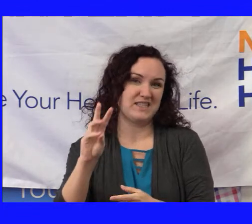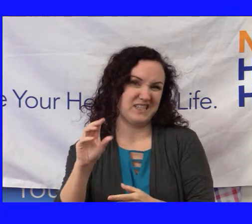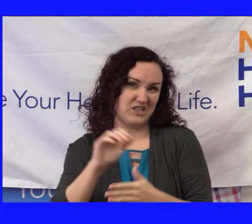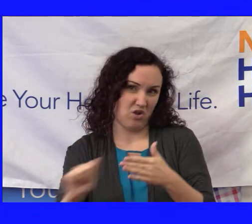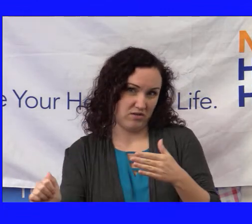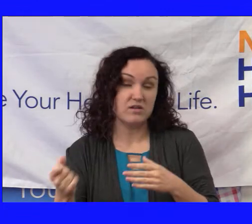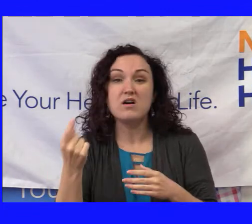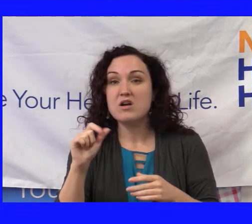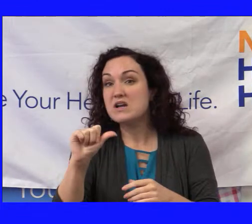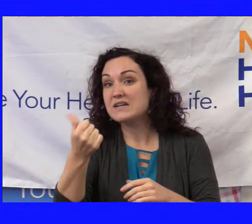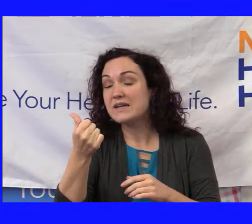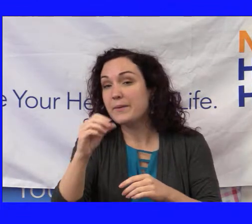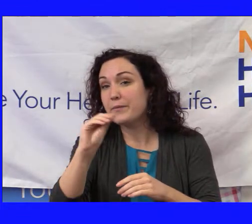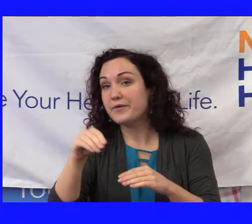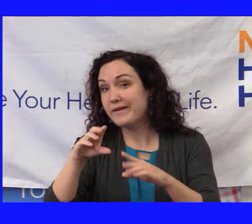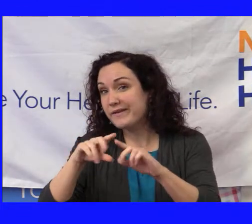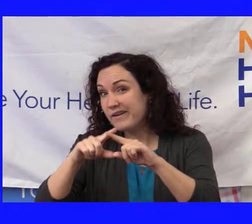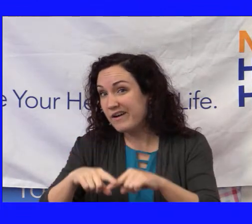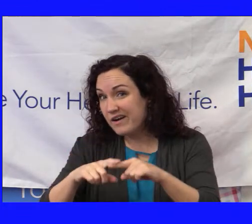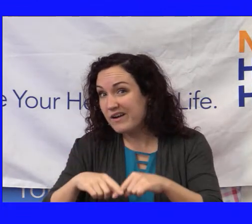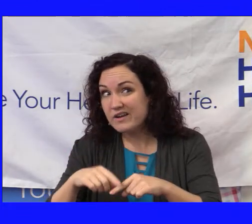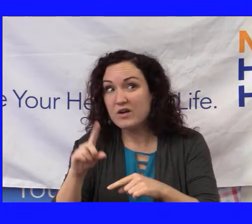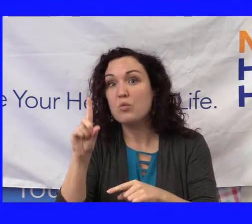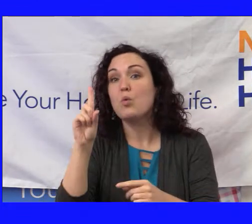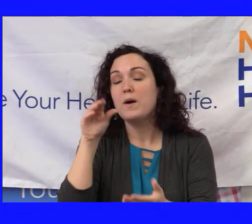$15,875,046 with a 10% contingency of